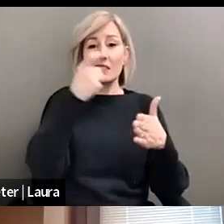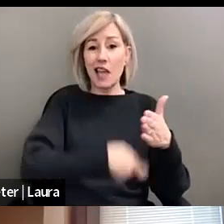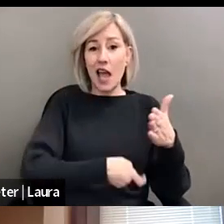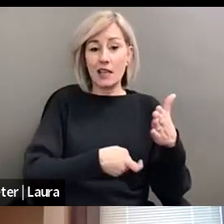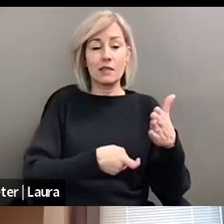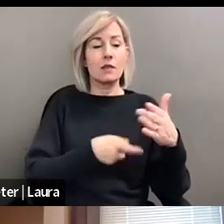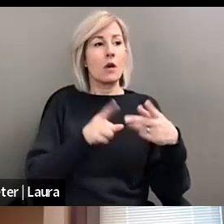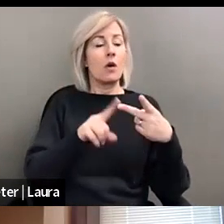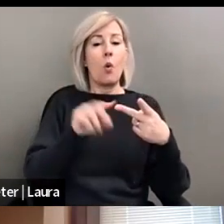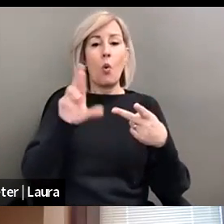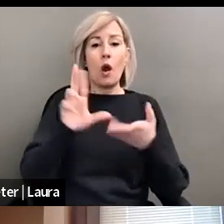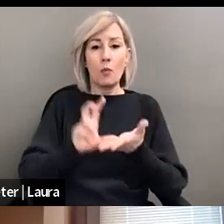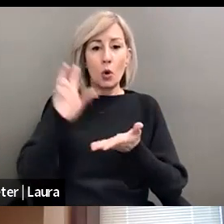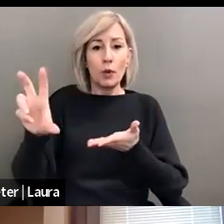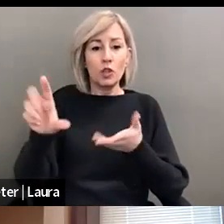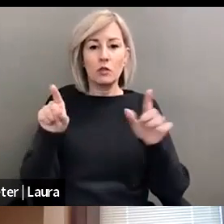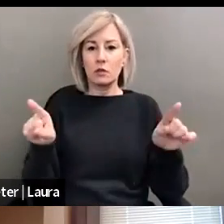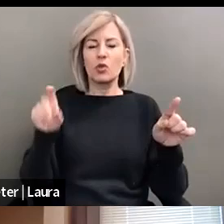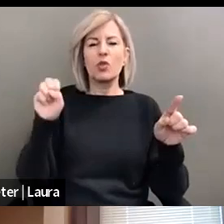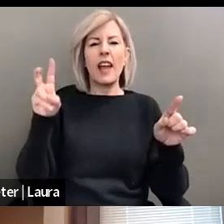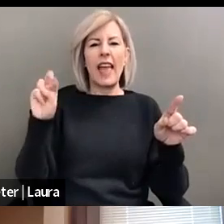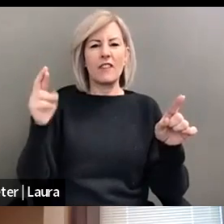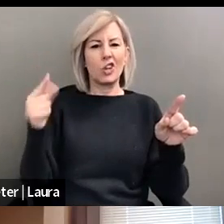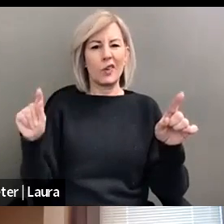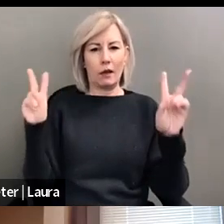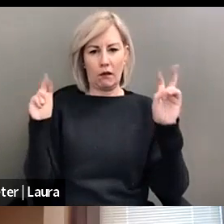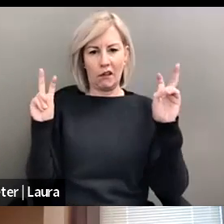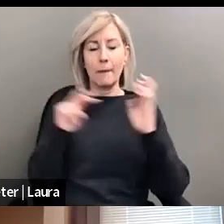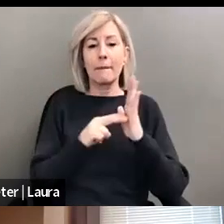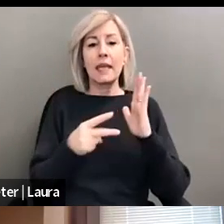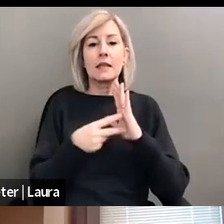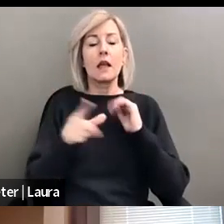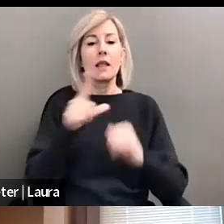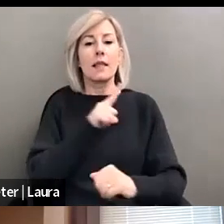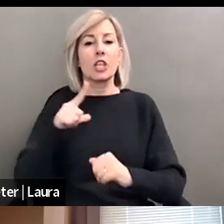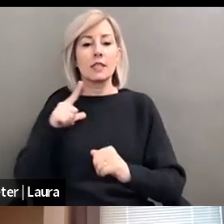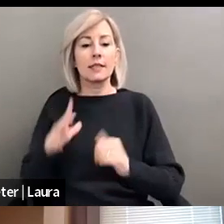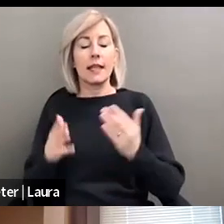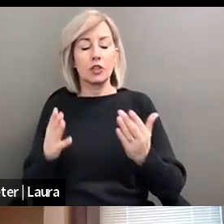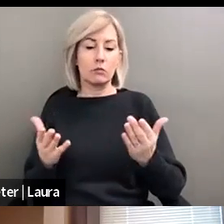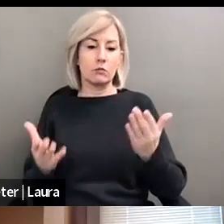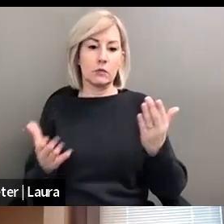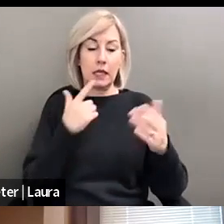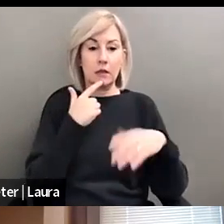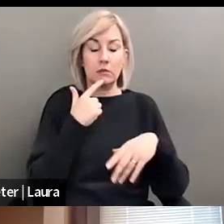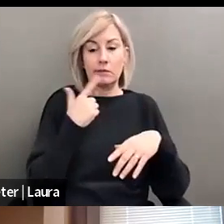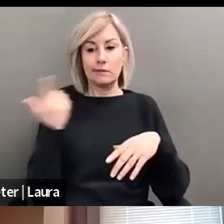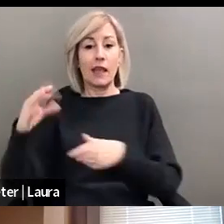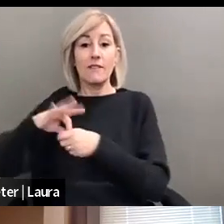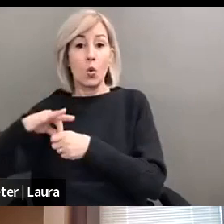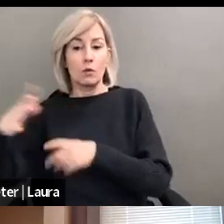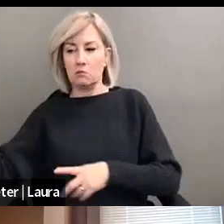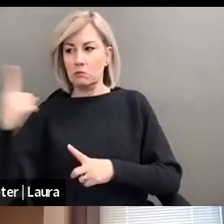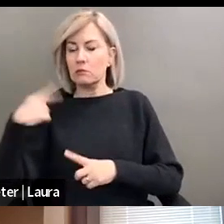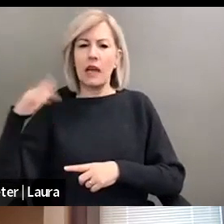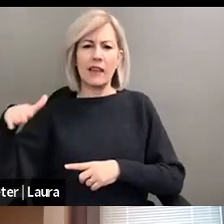is an appropriation, those are evergreen. What a legislator can do is they may say, a constituent may say to you, I have this